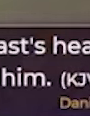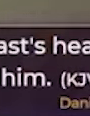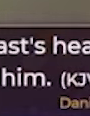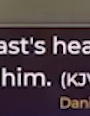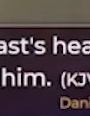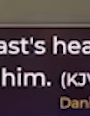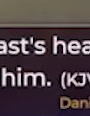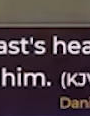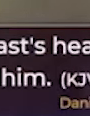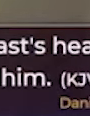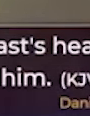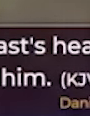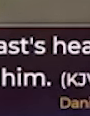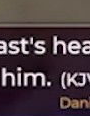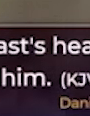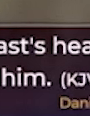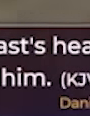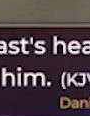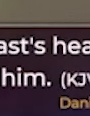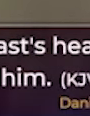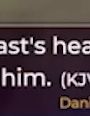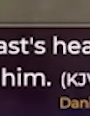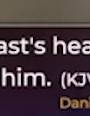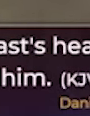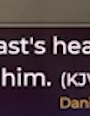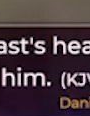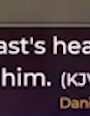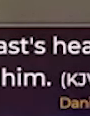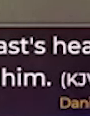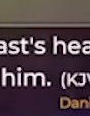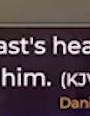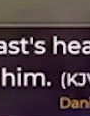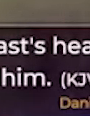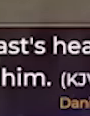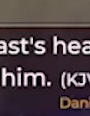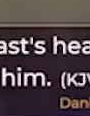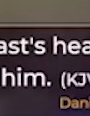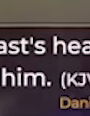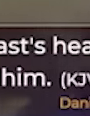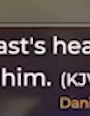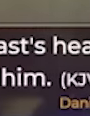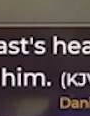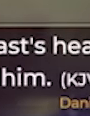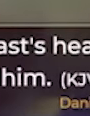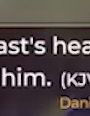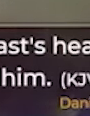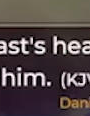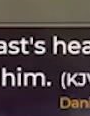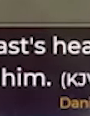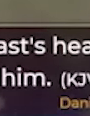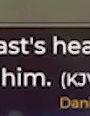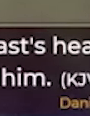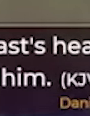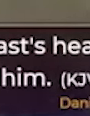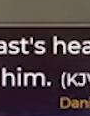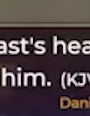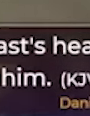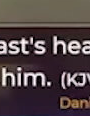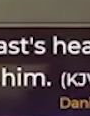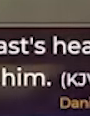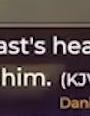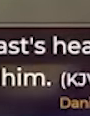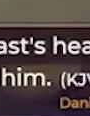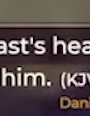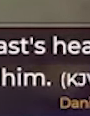a man's, and let a beast's heart be given to him, and let seven times